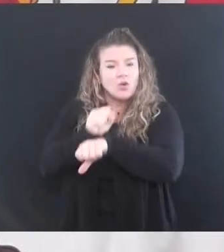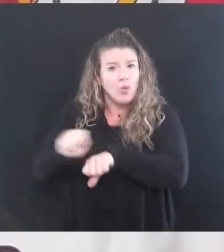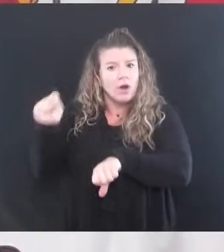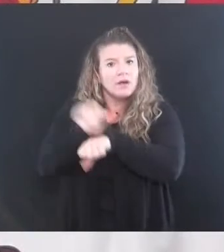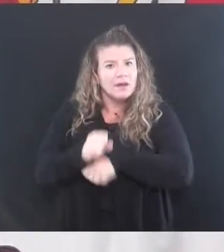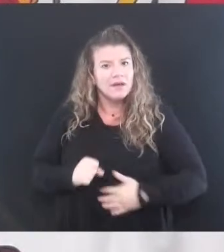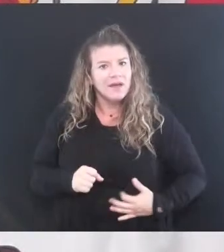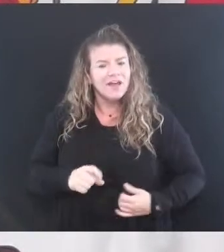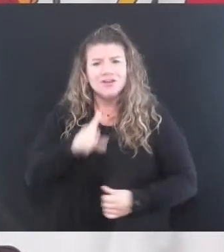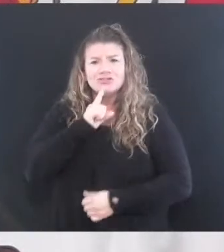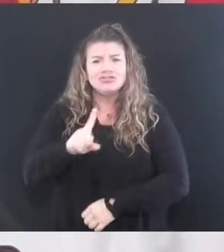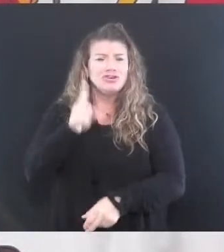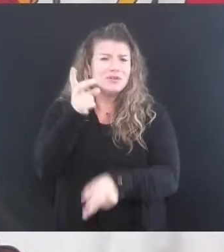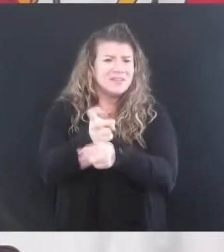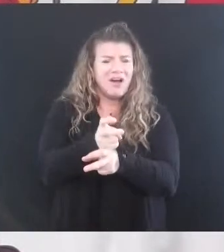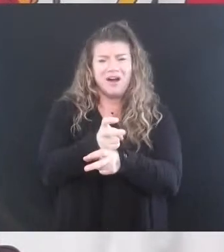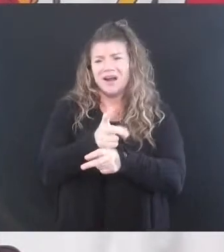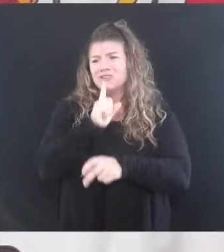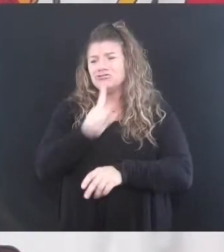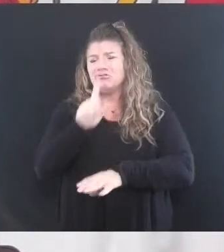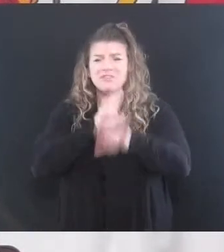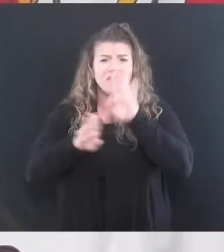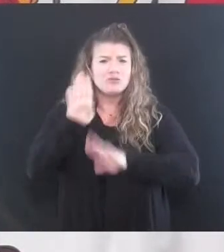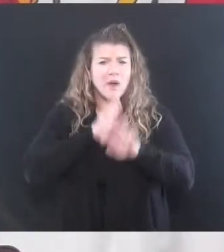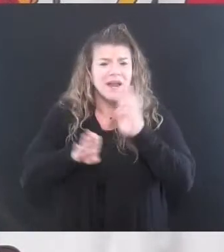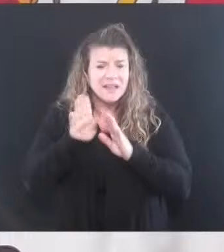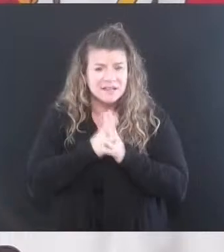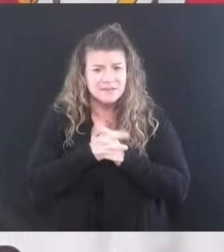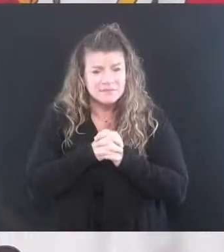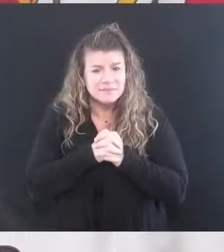tough. Sure, it's frustrating.